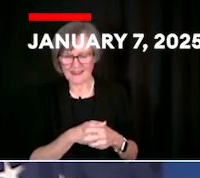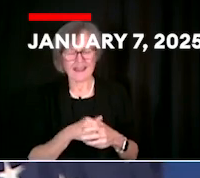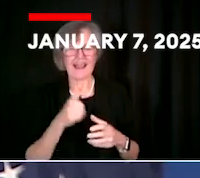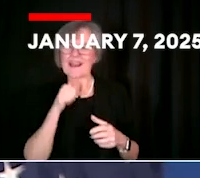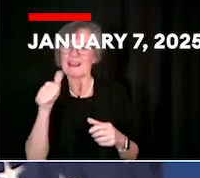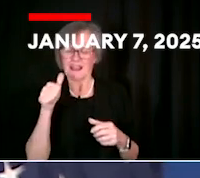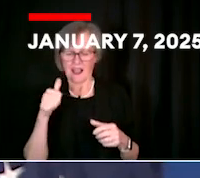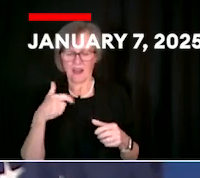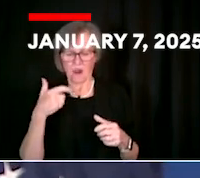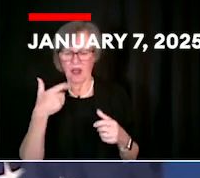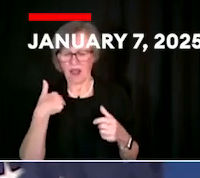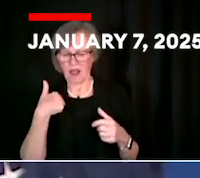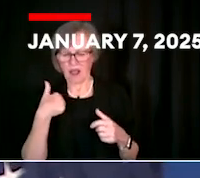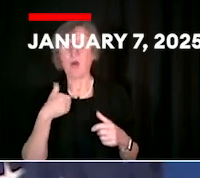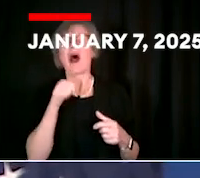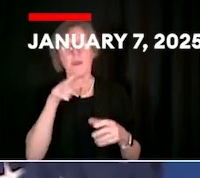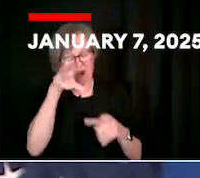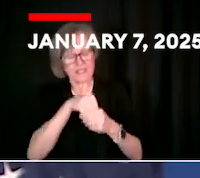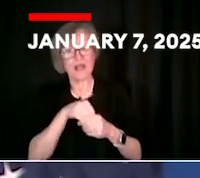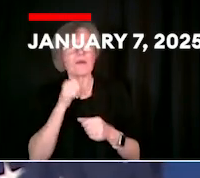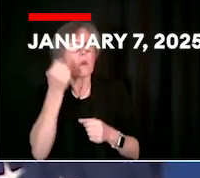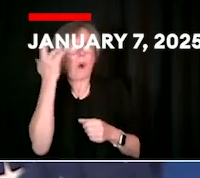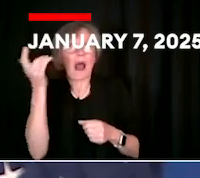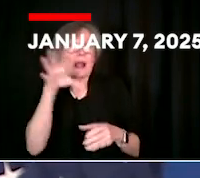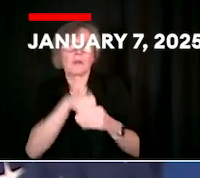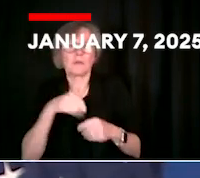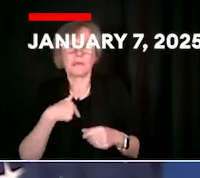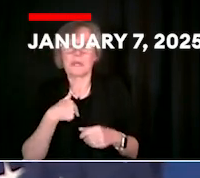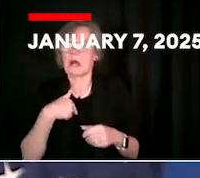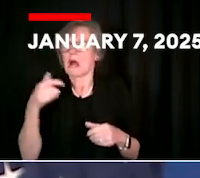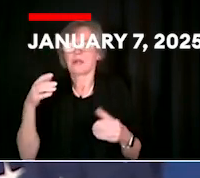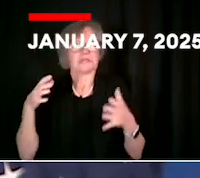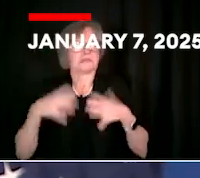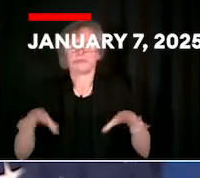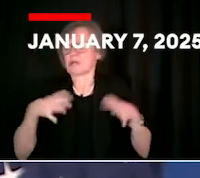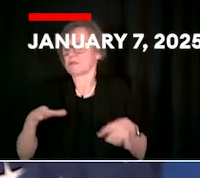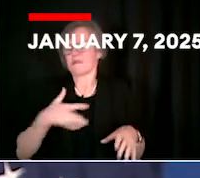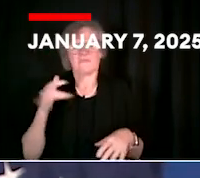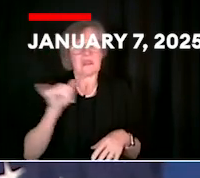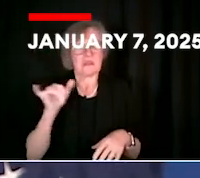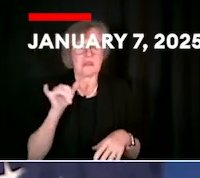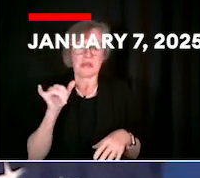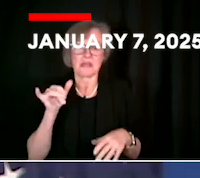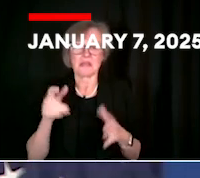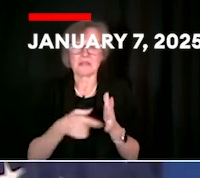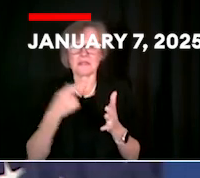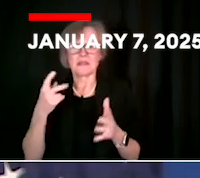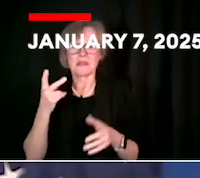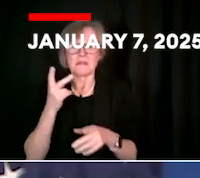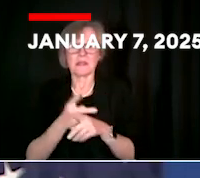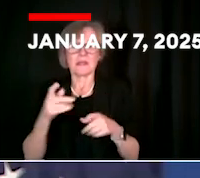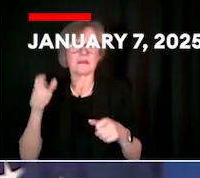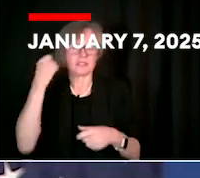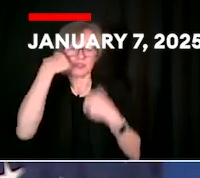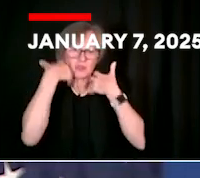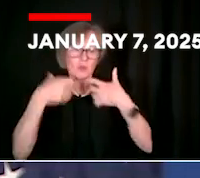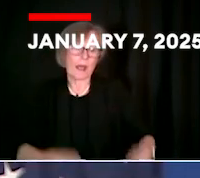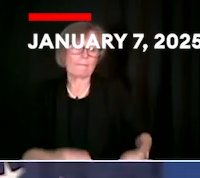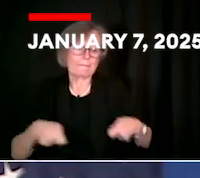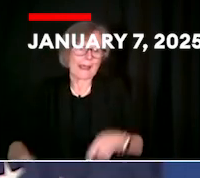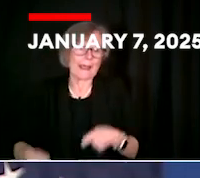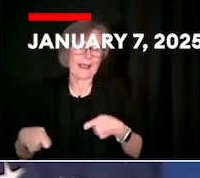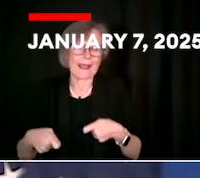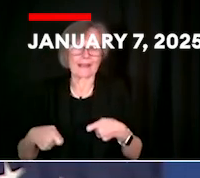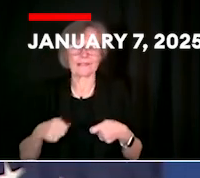included. I just wake up in the morning and I dress the way I feel. Some days I just, keep on a pair of sweats and some torn up